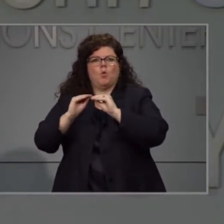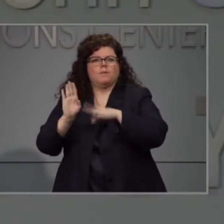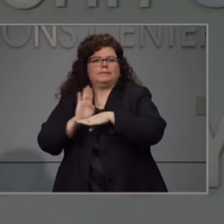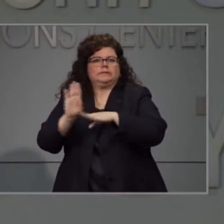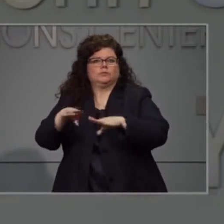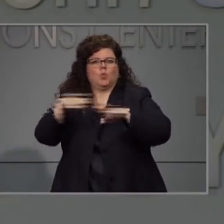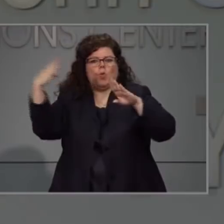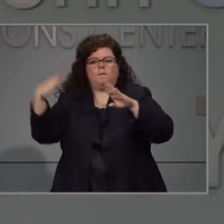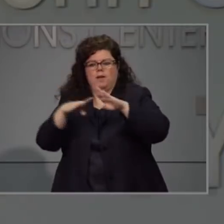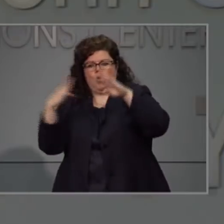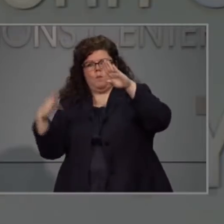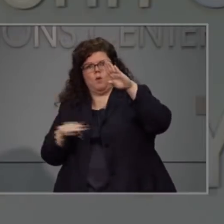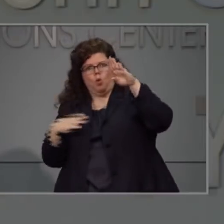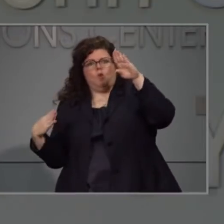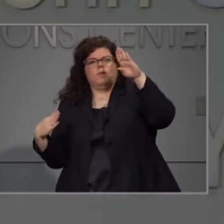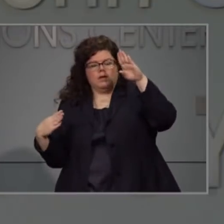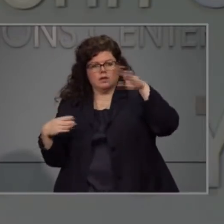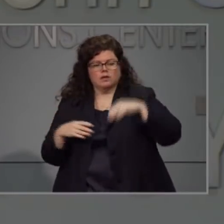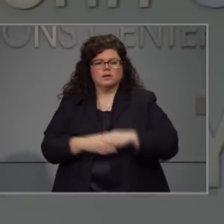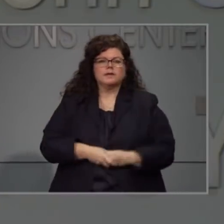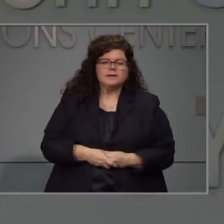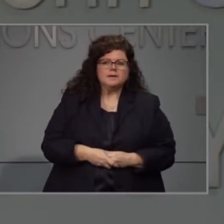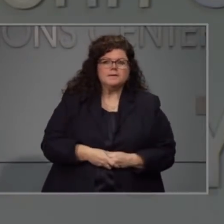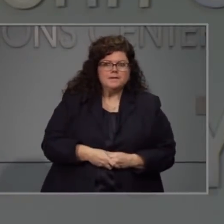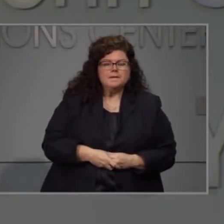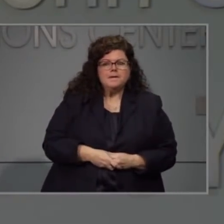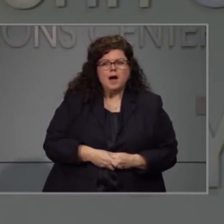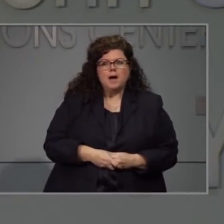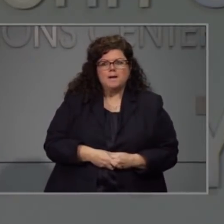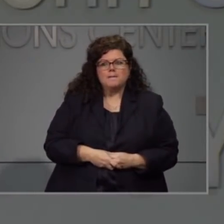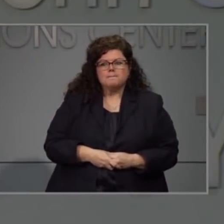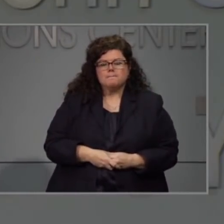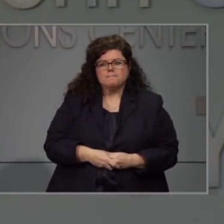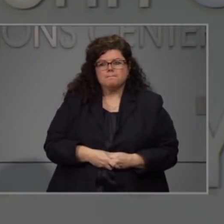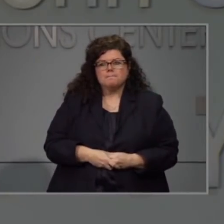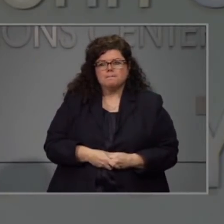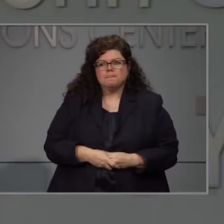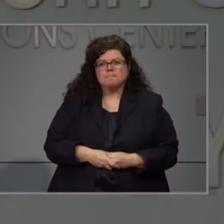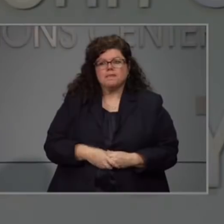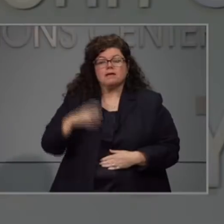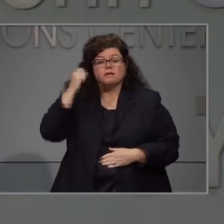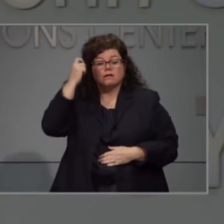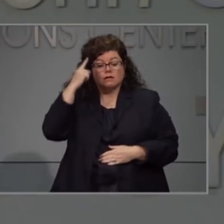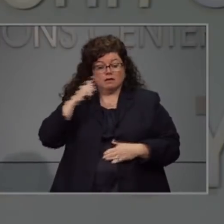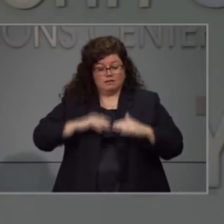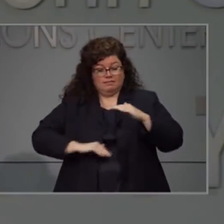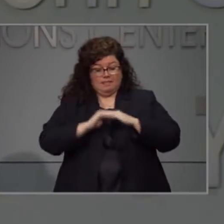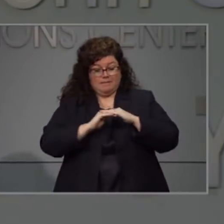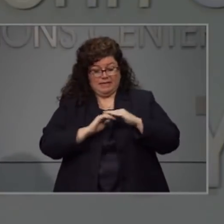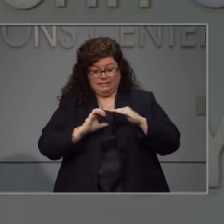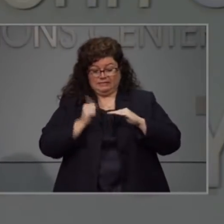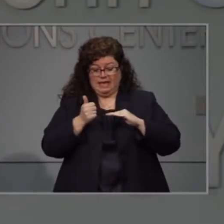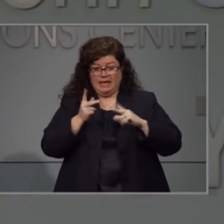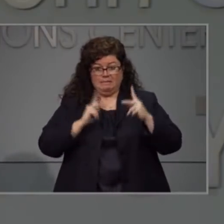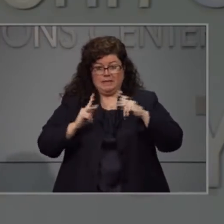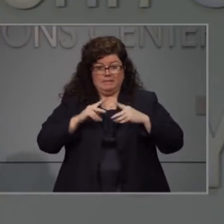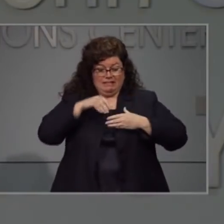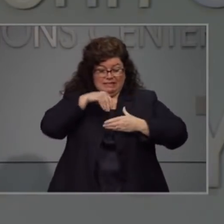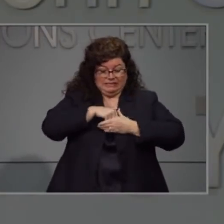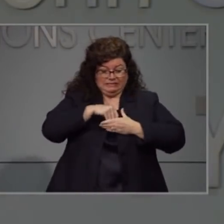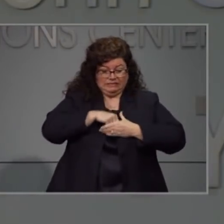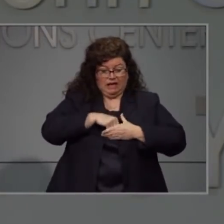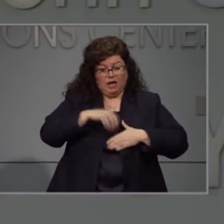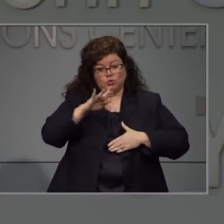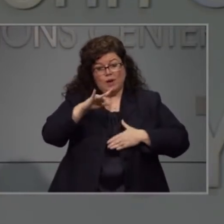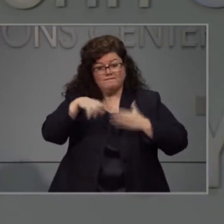open and more increases on the limits. Well, you would have fewer limits on each